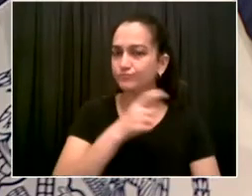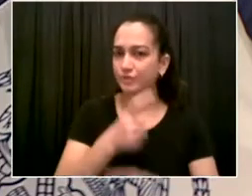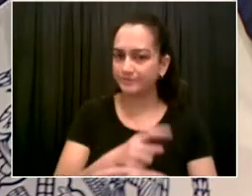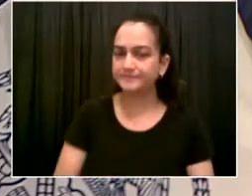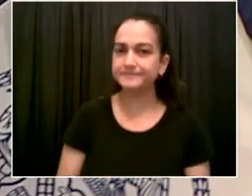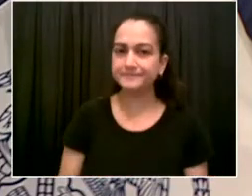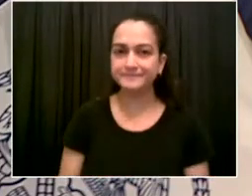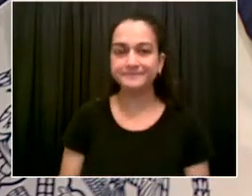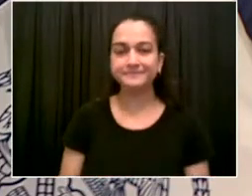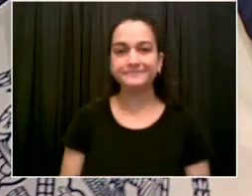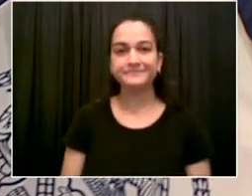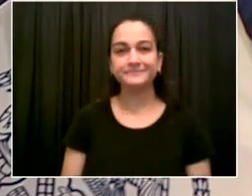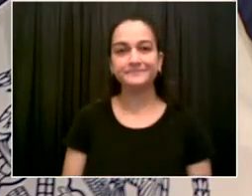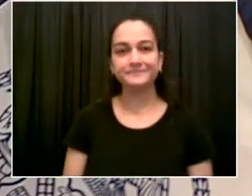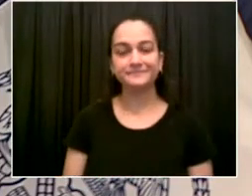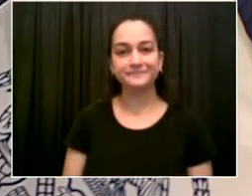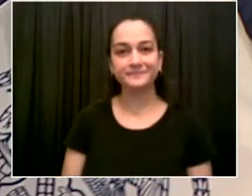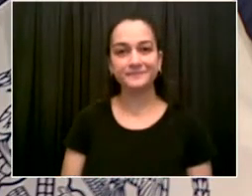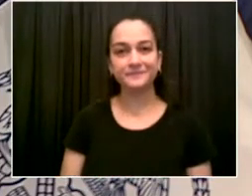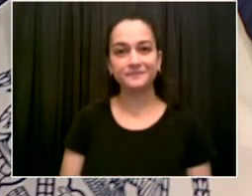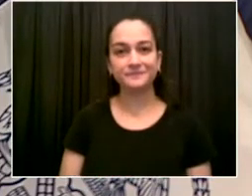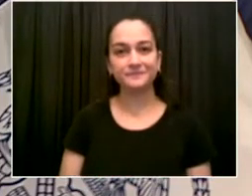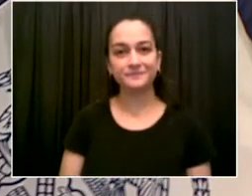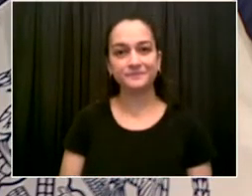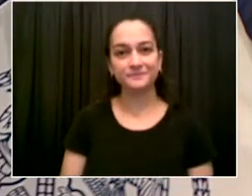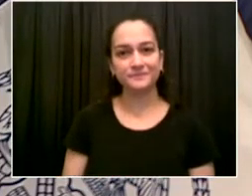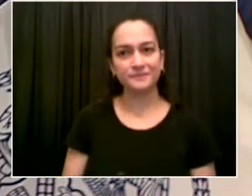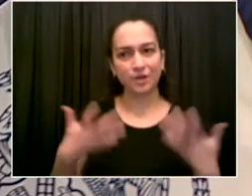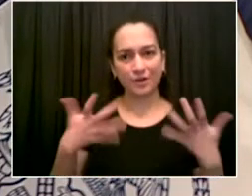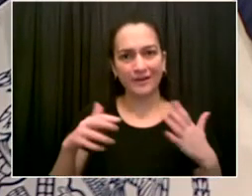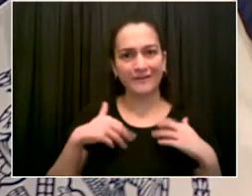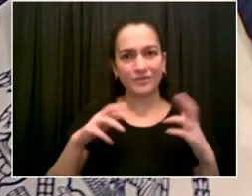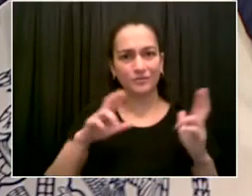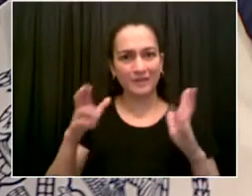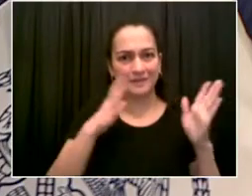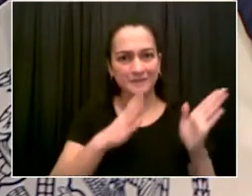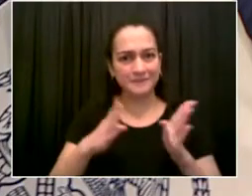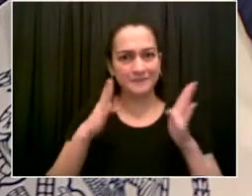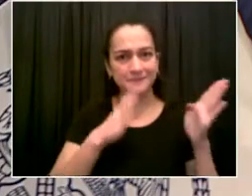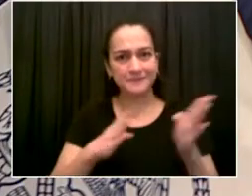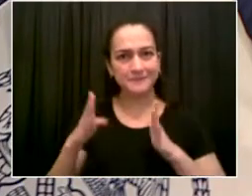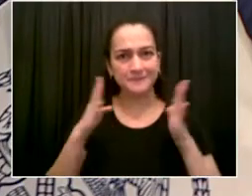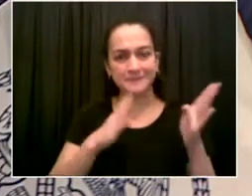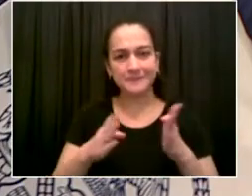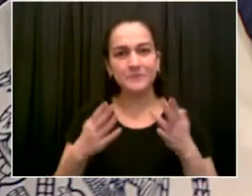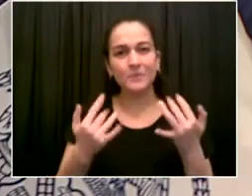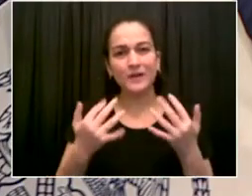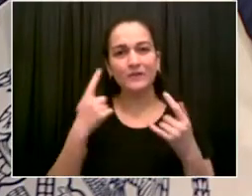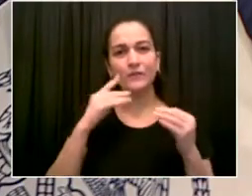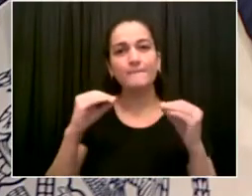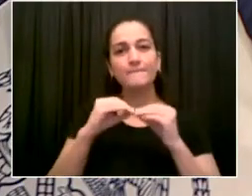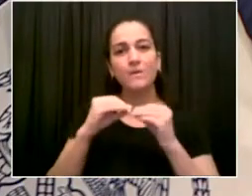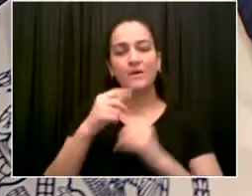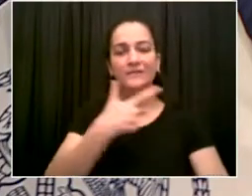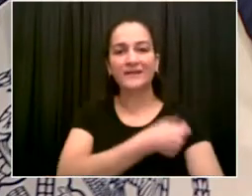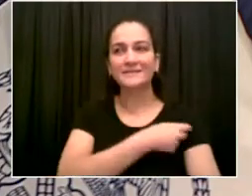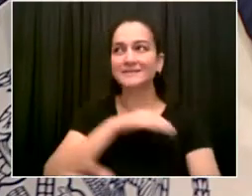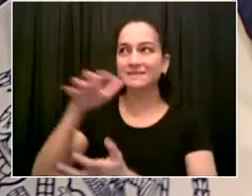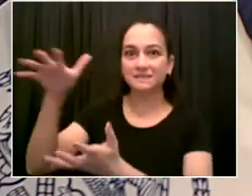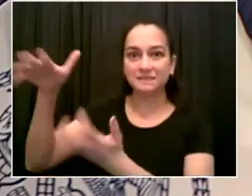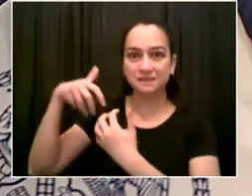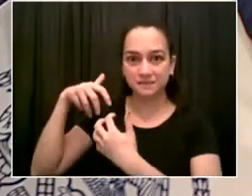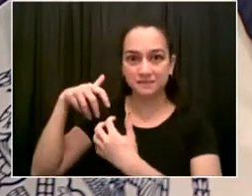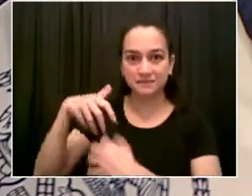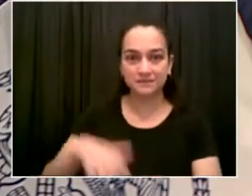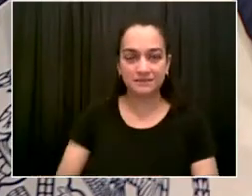lot of vaccine right now. We'll be getting a lot more between now and September 20. And definitely we have the vaccine, both